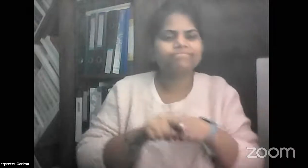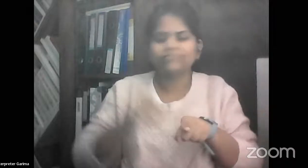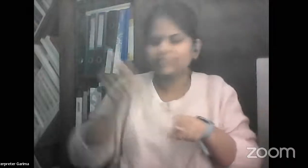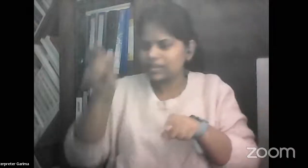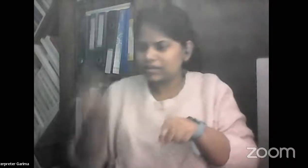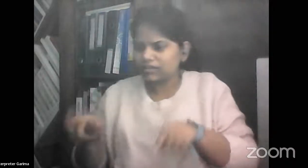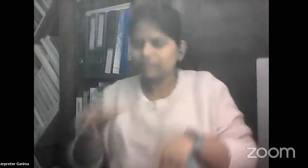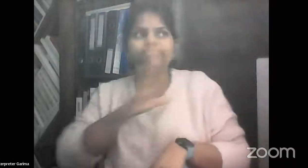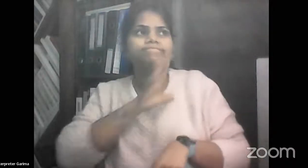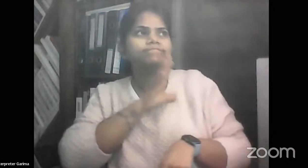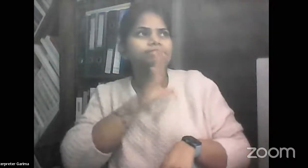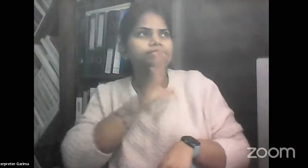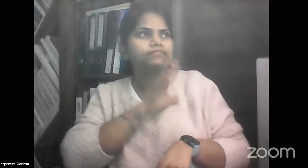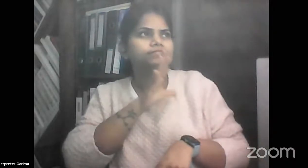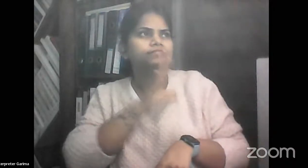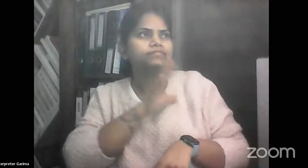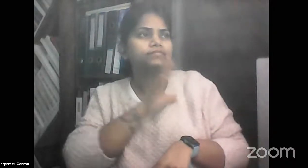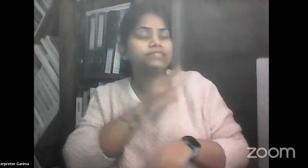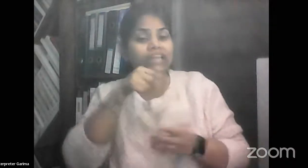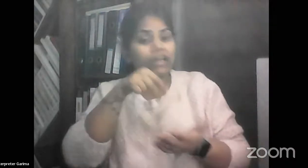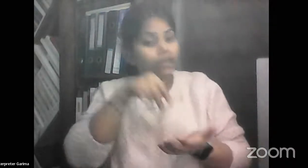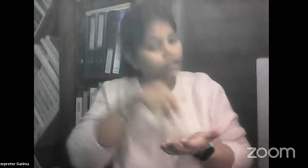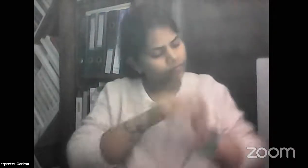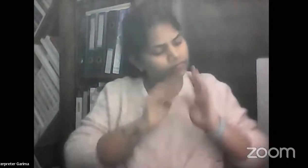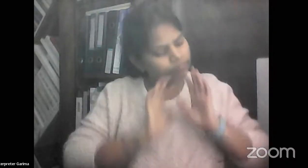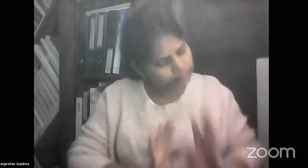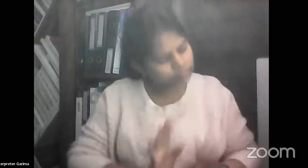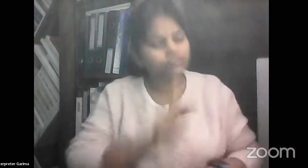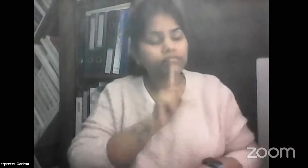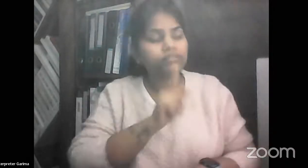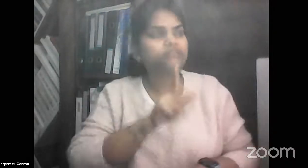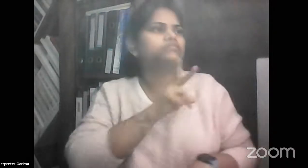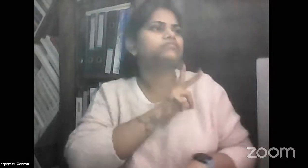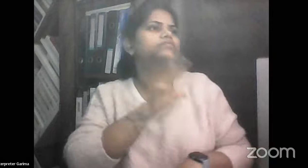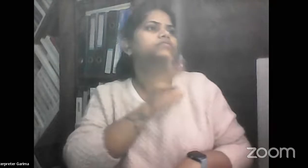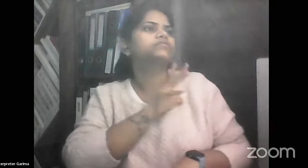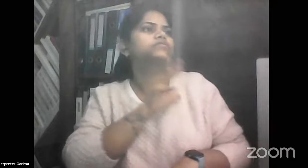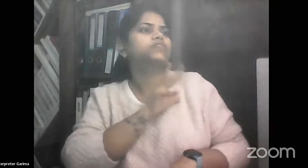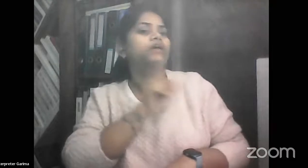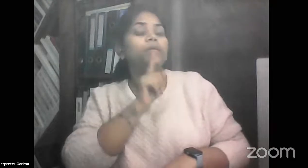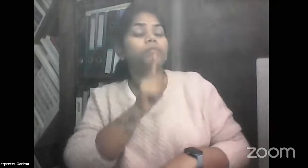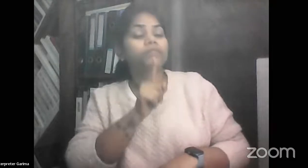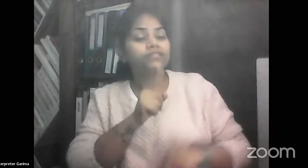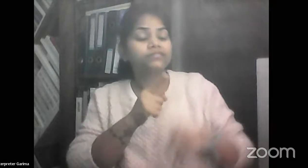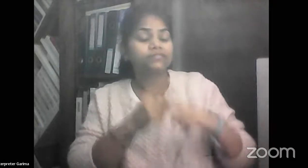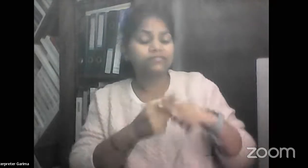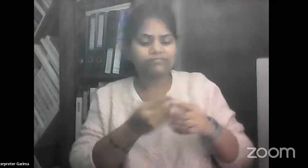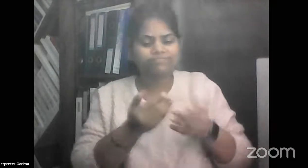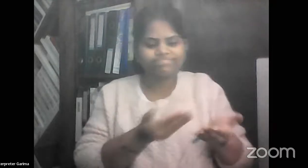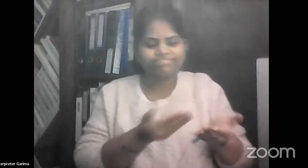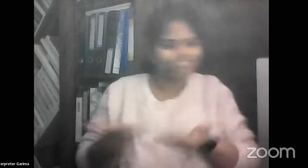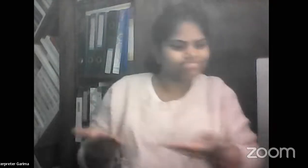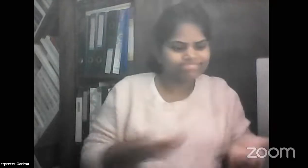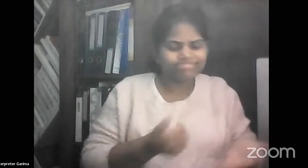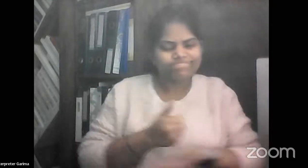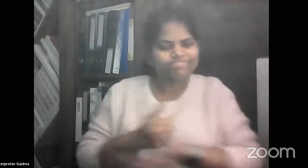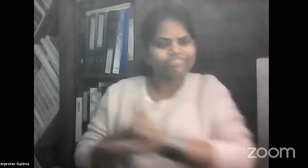not only standing and waiting, but they are also serving in some way or the other. So this can